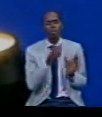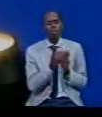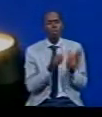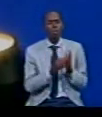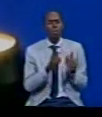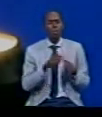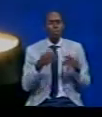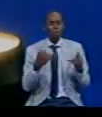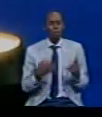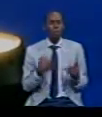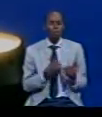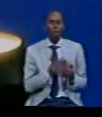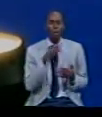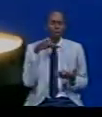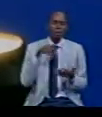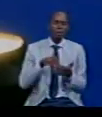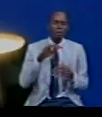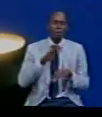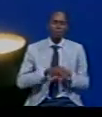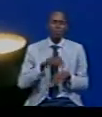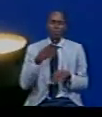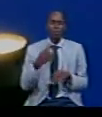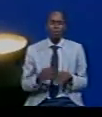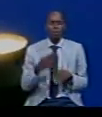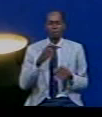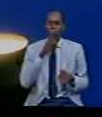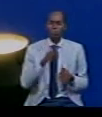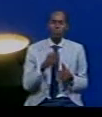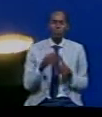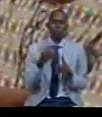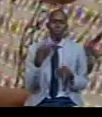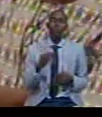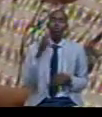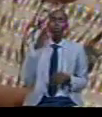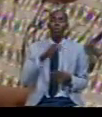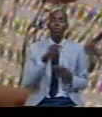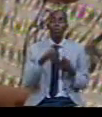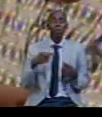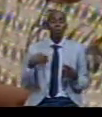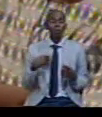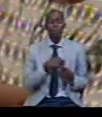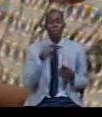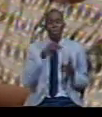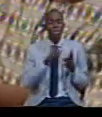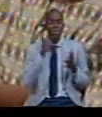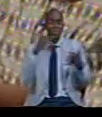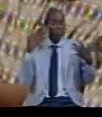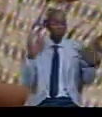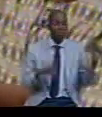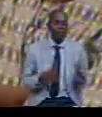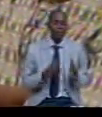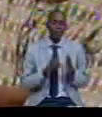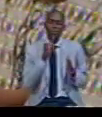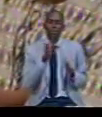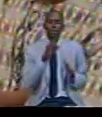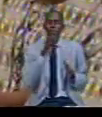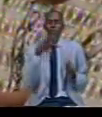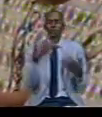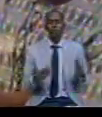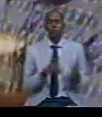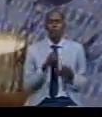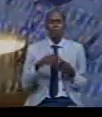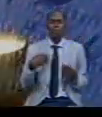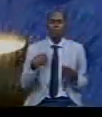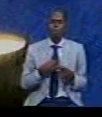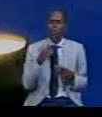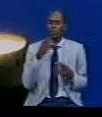word of God. And when we say it is finished, it is finished. When we say you are cleansed, you are cleansed. When we say you are